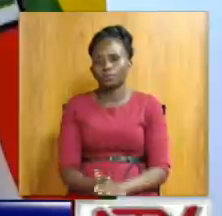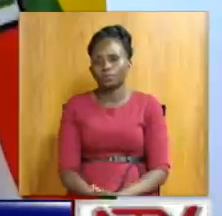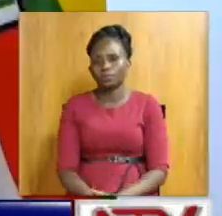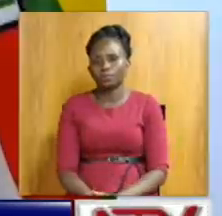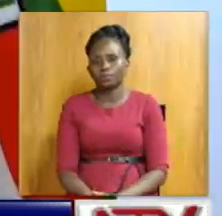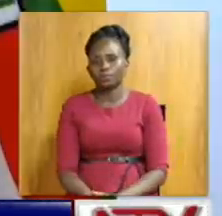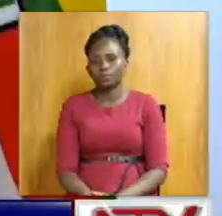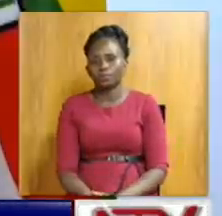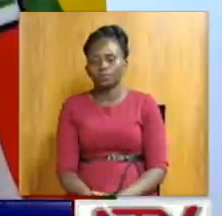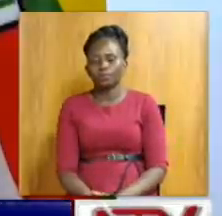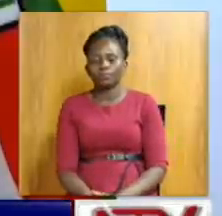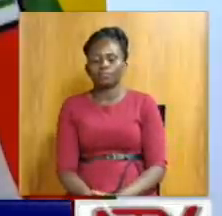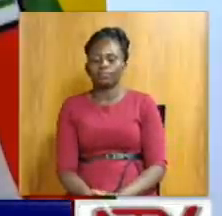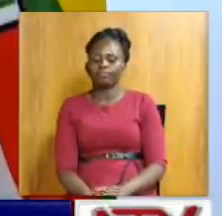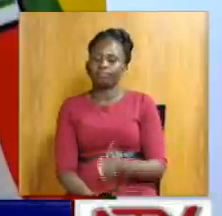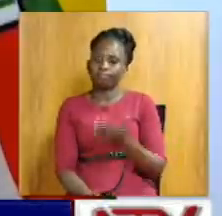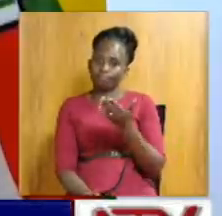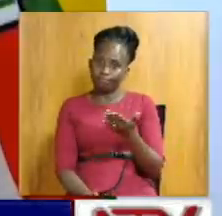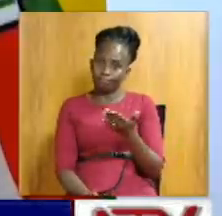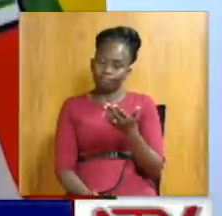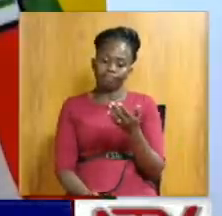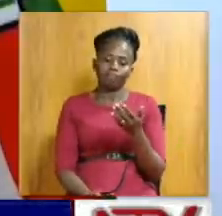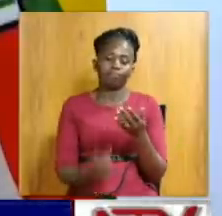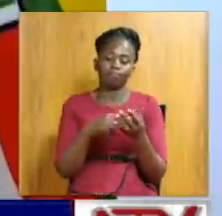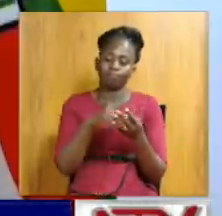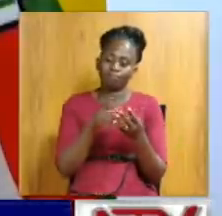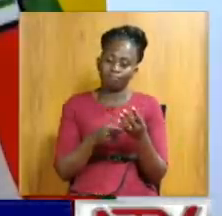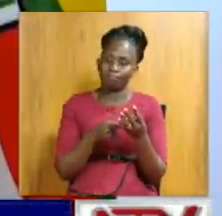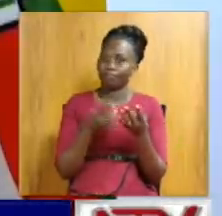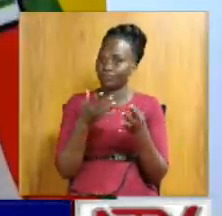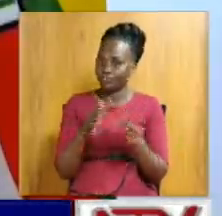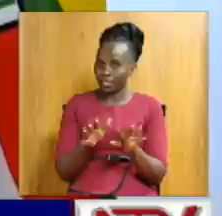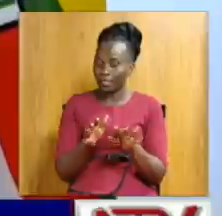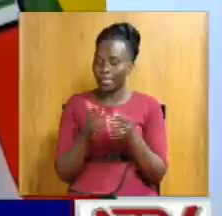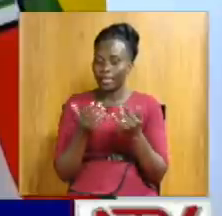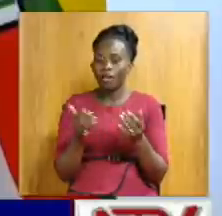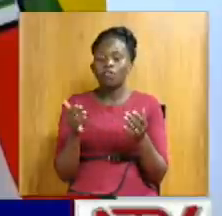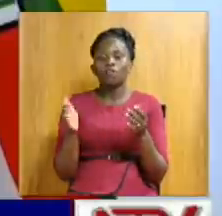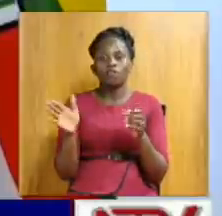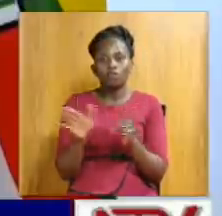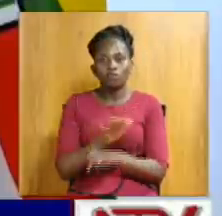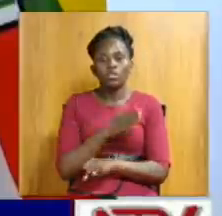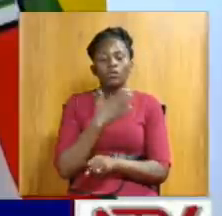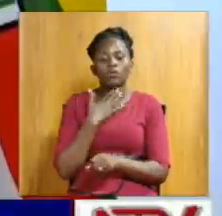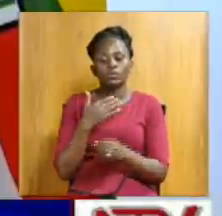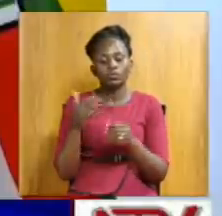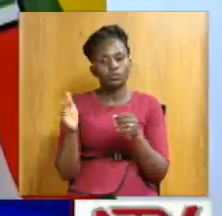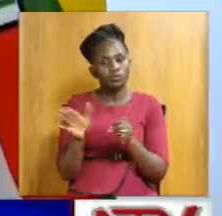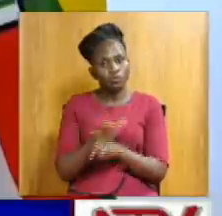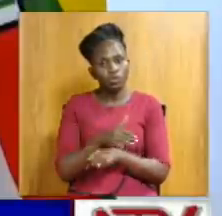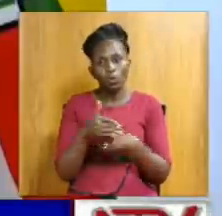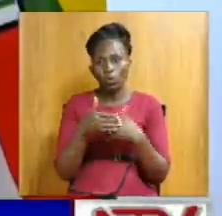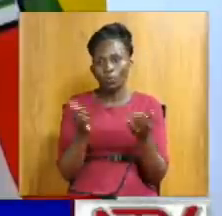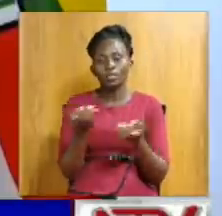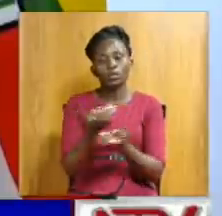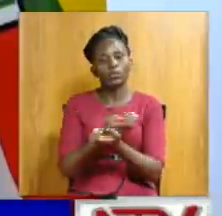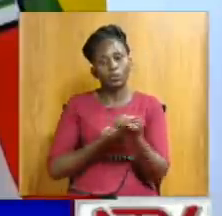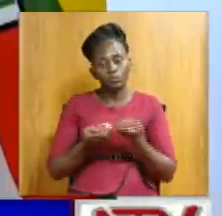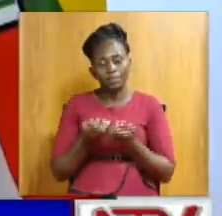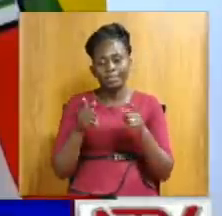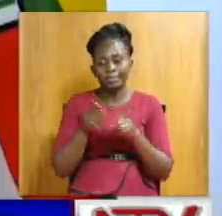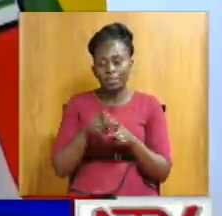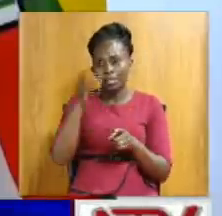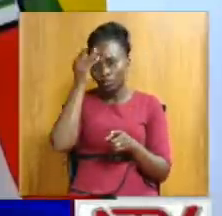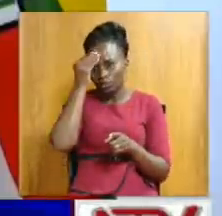On account of those factors, we now intend to fully reopen the economy as well as